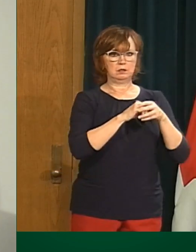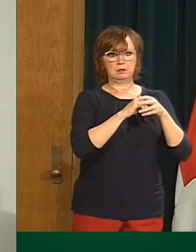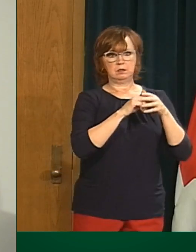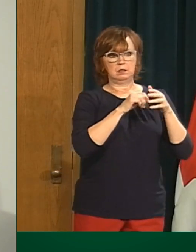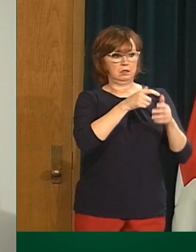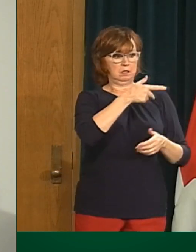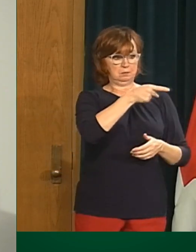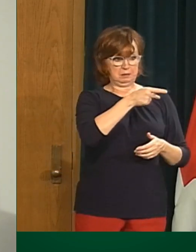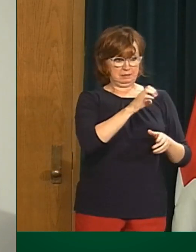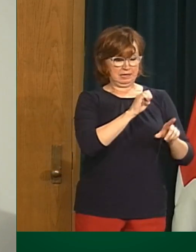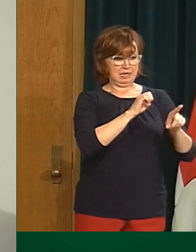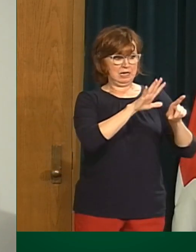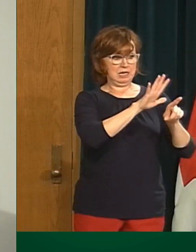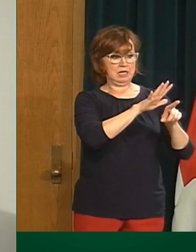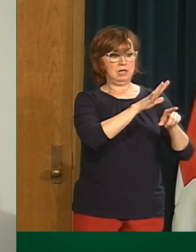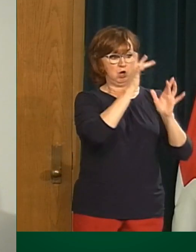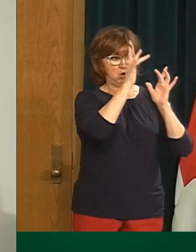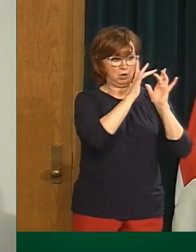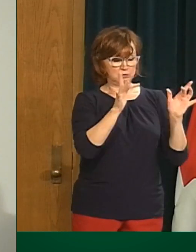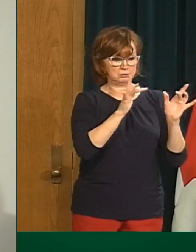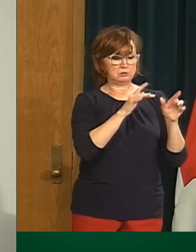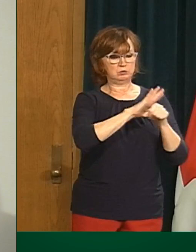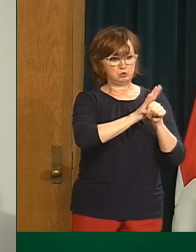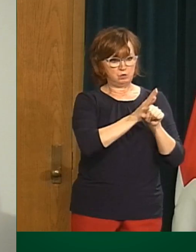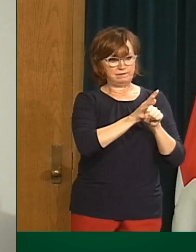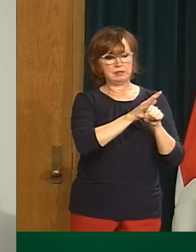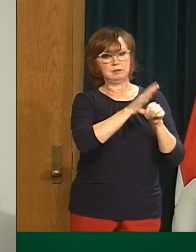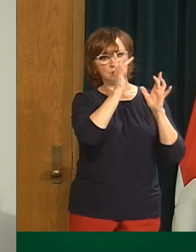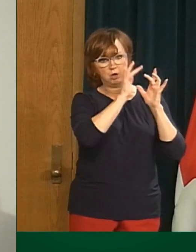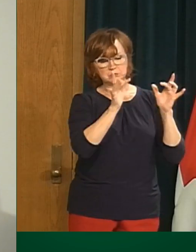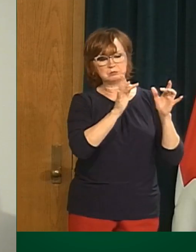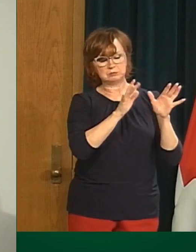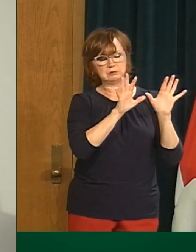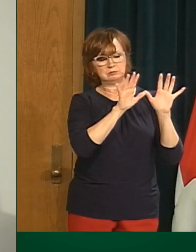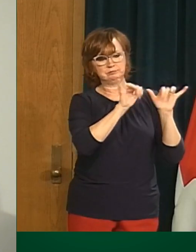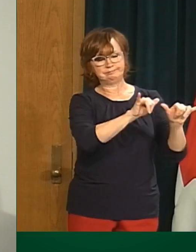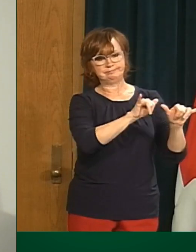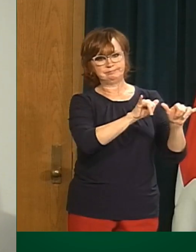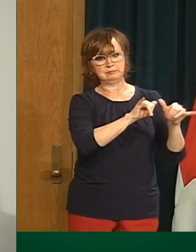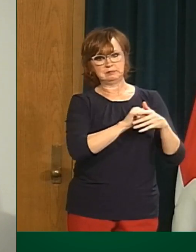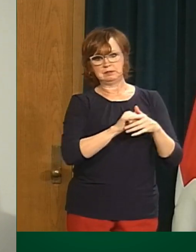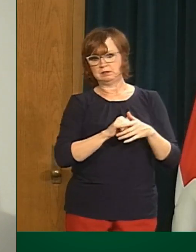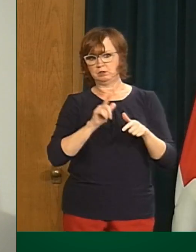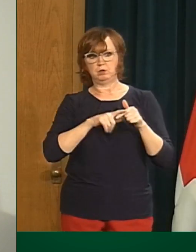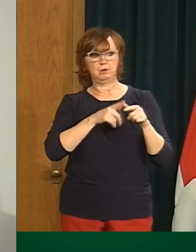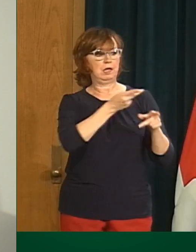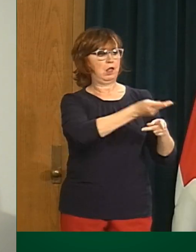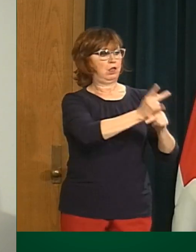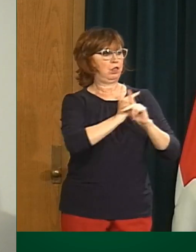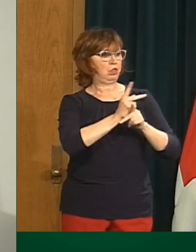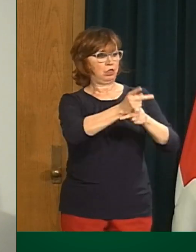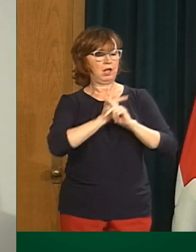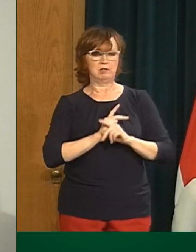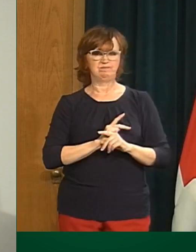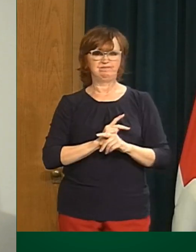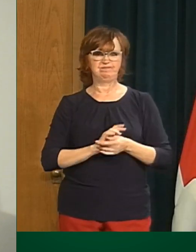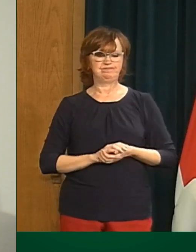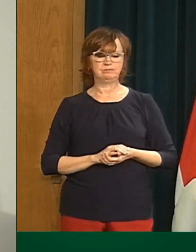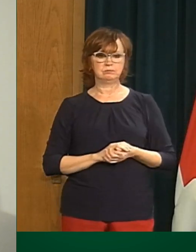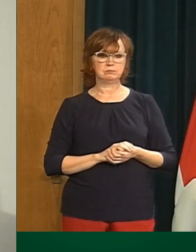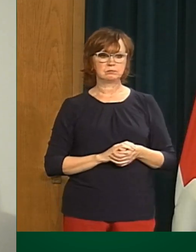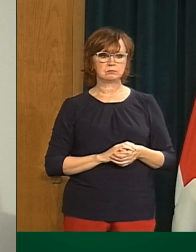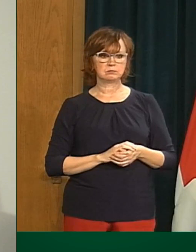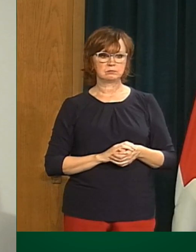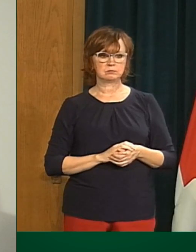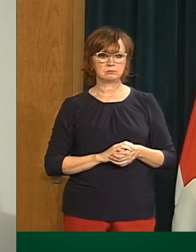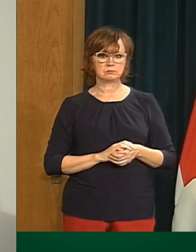and PPE that's reserved for protecting the most vulnerable cannot in any circumstances be compromised by reopening of phase